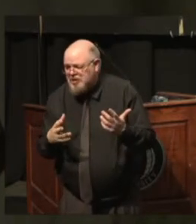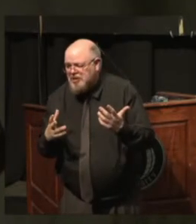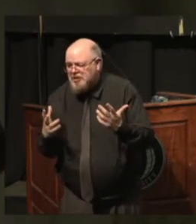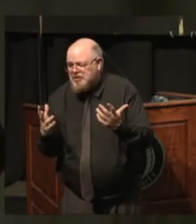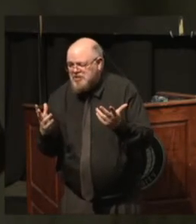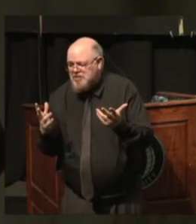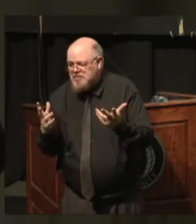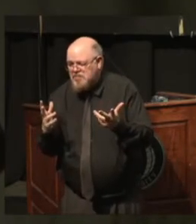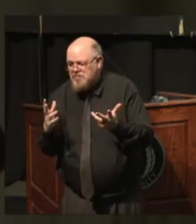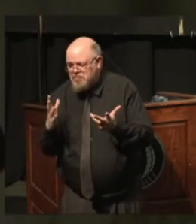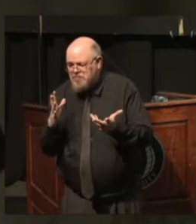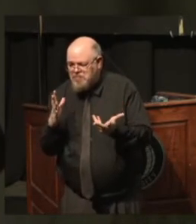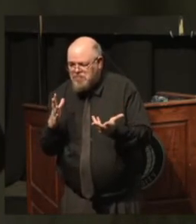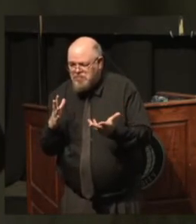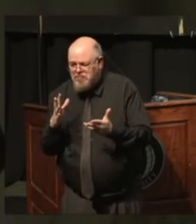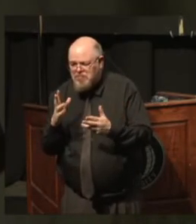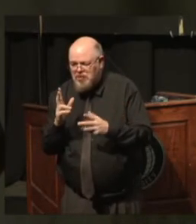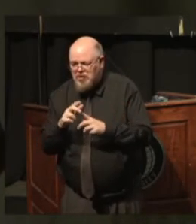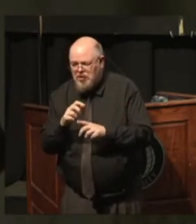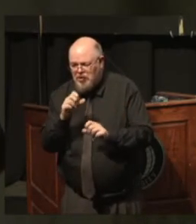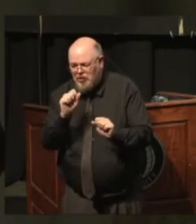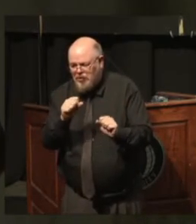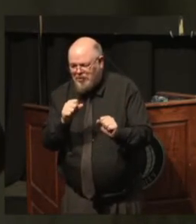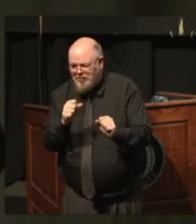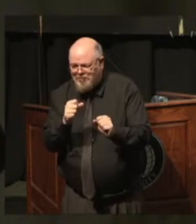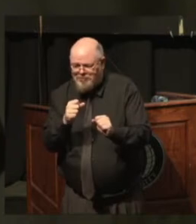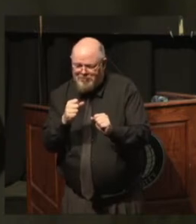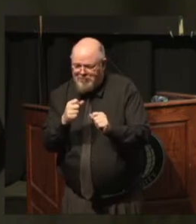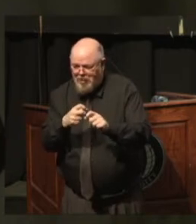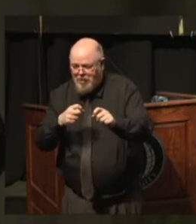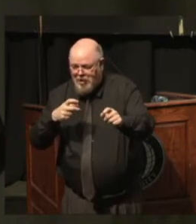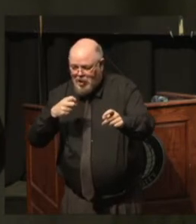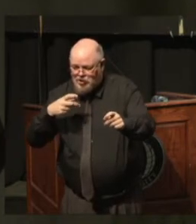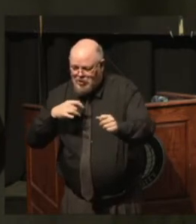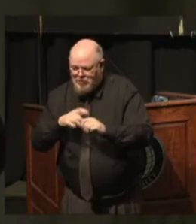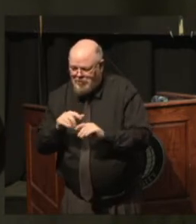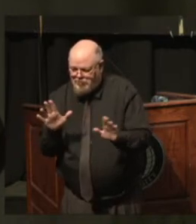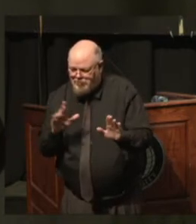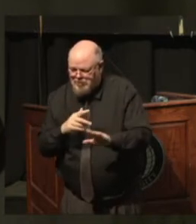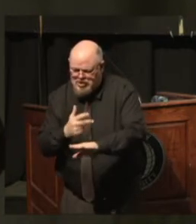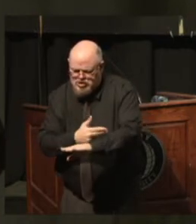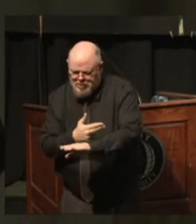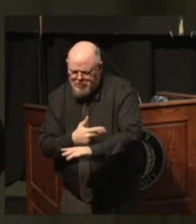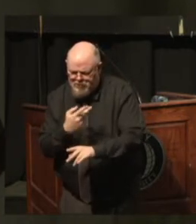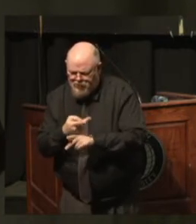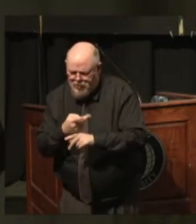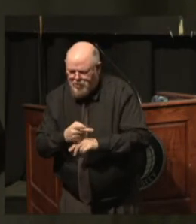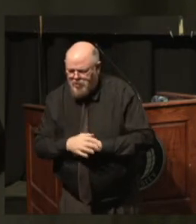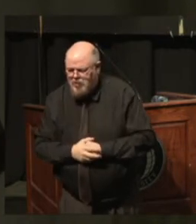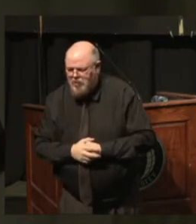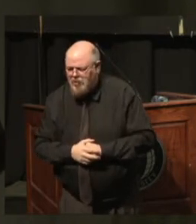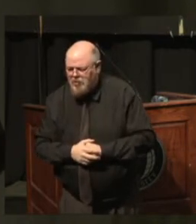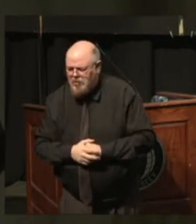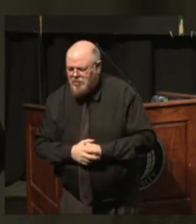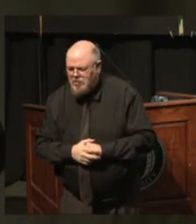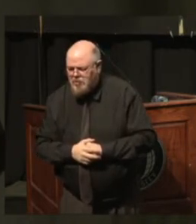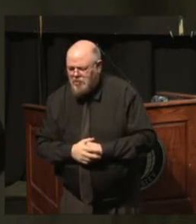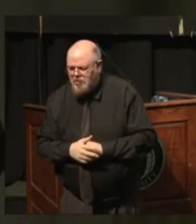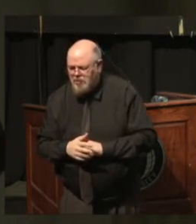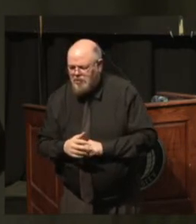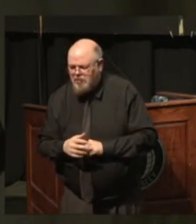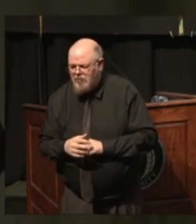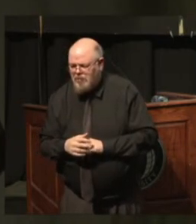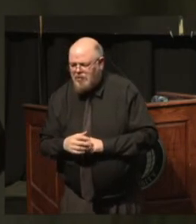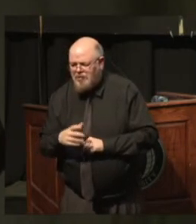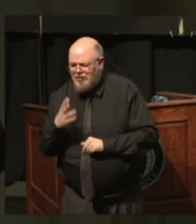the sheep. Think Michael J. Fox before he got his sickness, right? If you don't know who Michael J. Fox is,